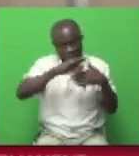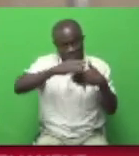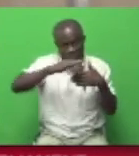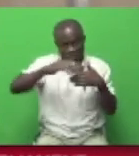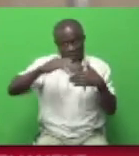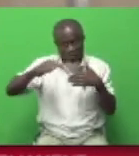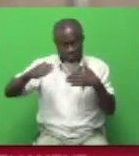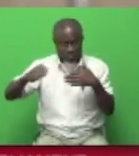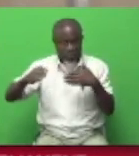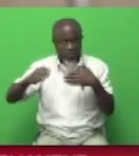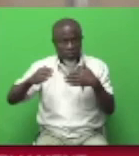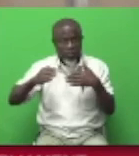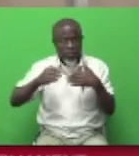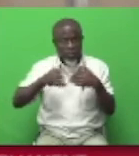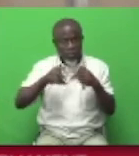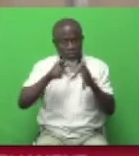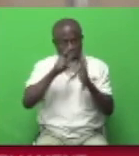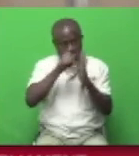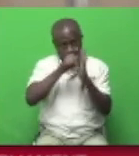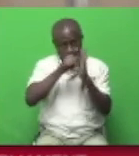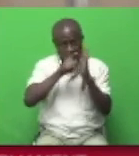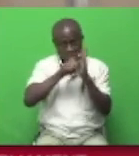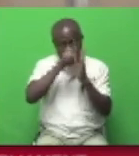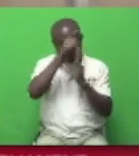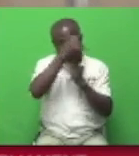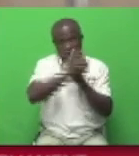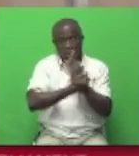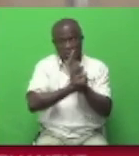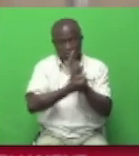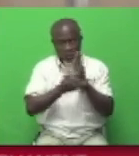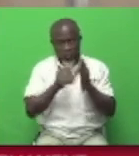implantation projects. For example,